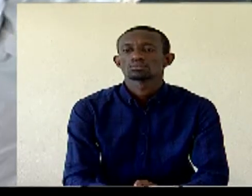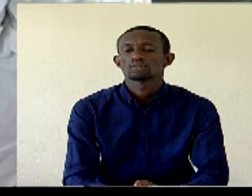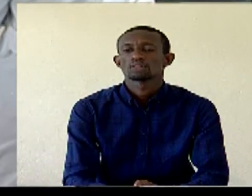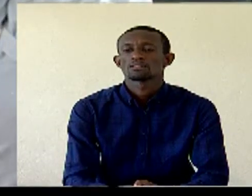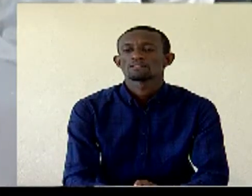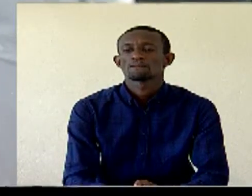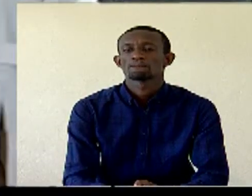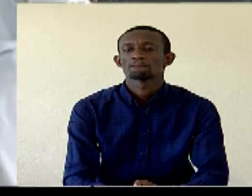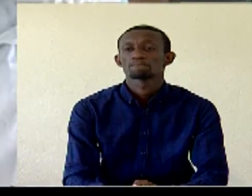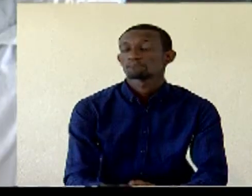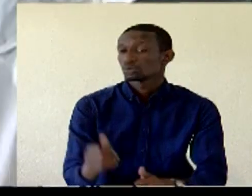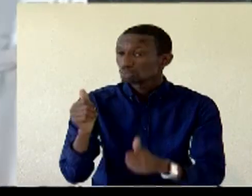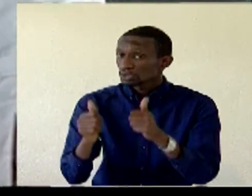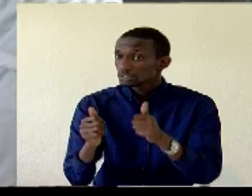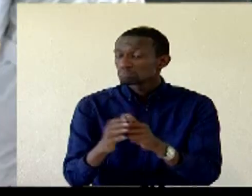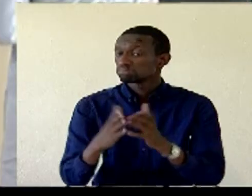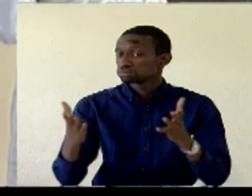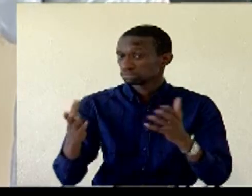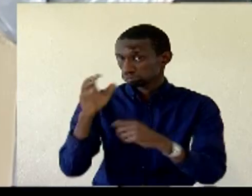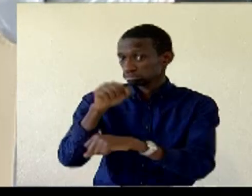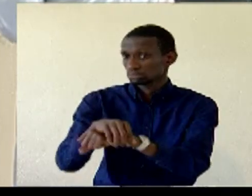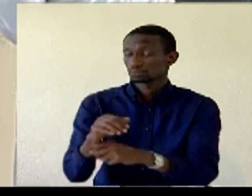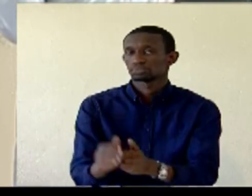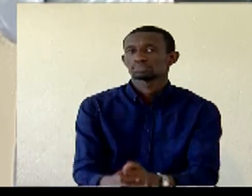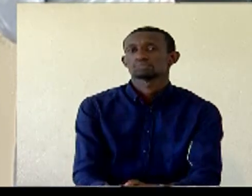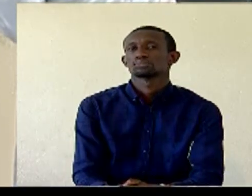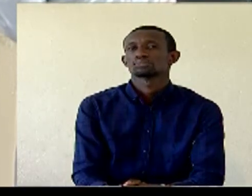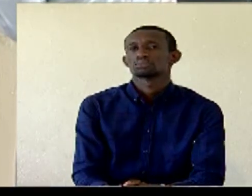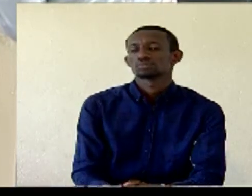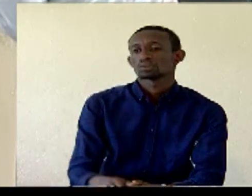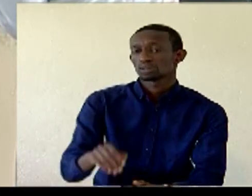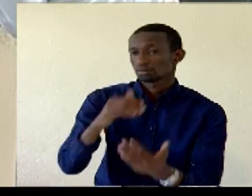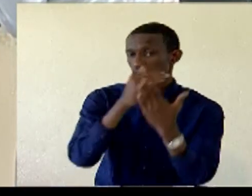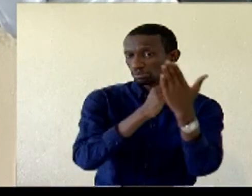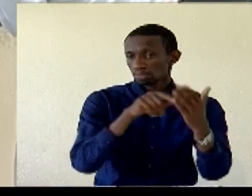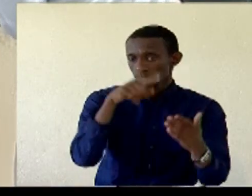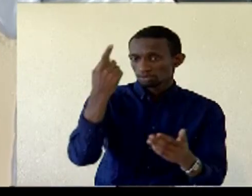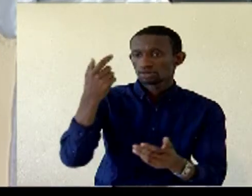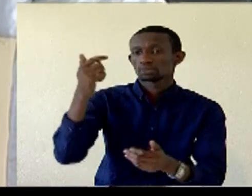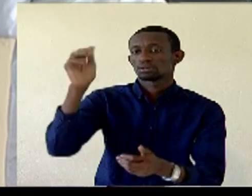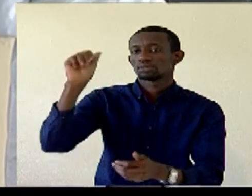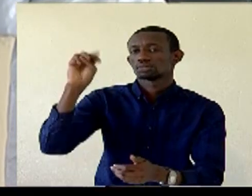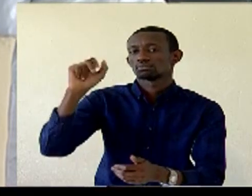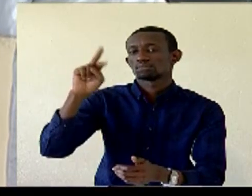Which are greater with the primary amines,